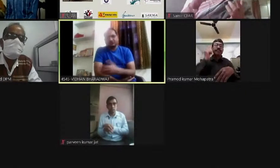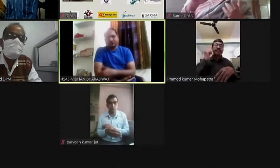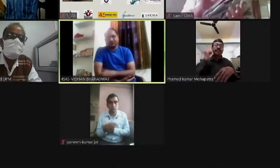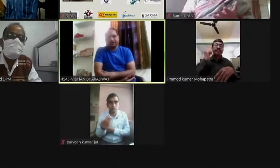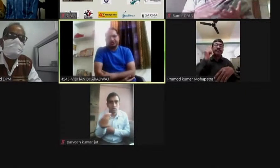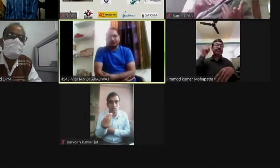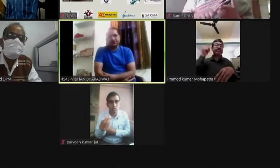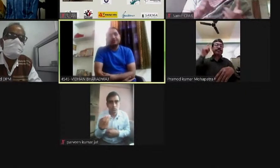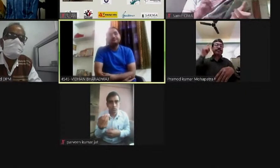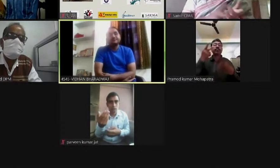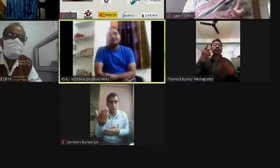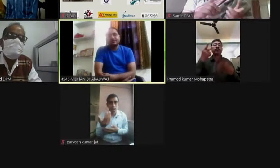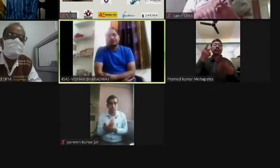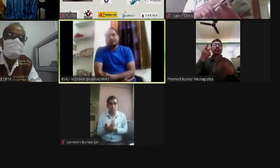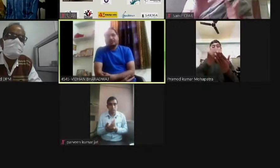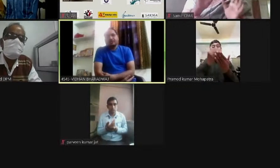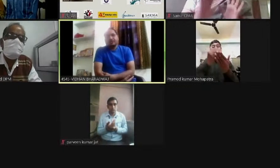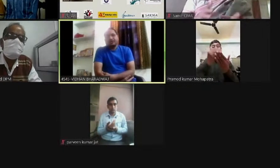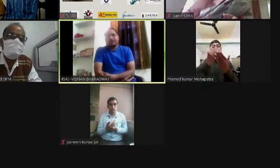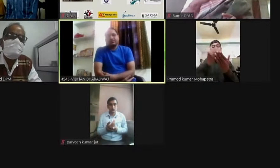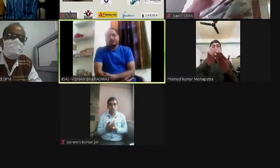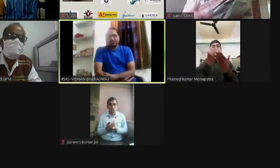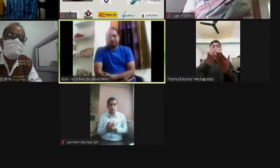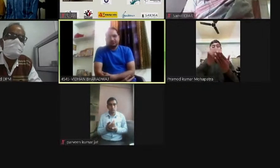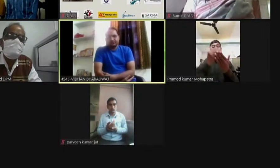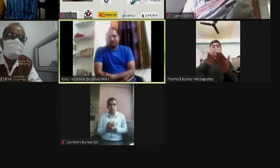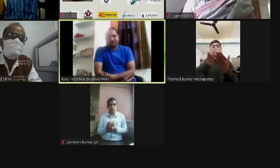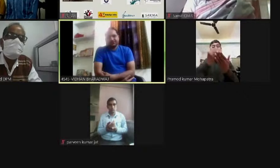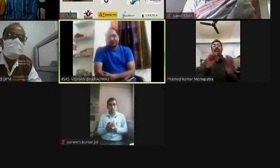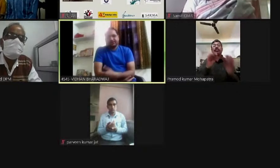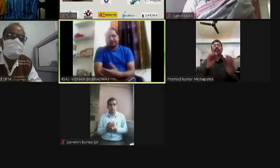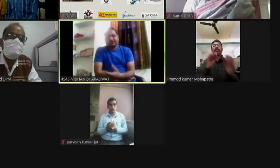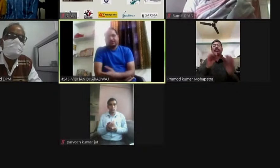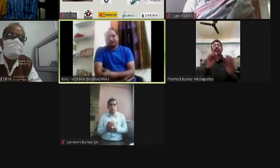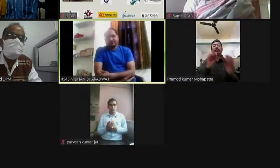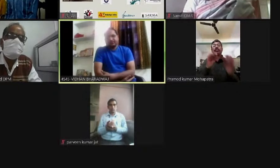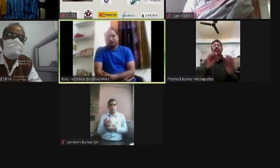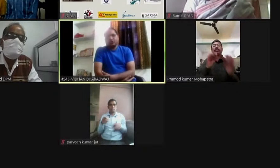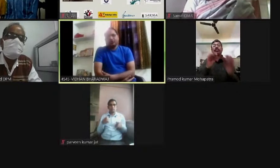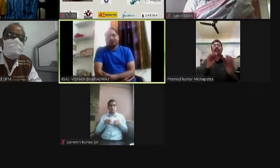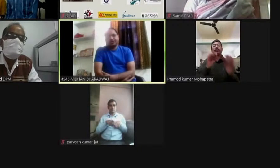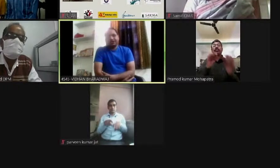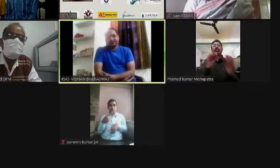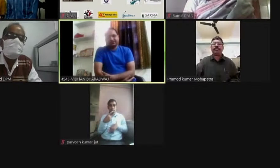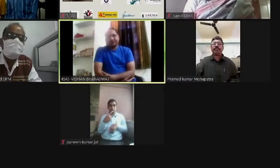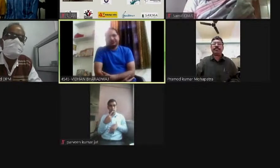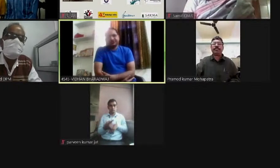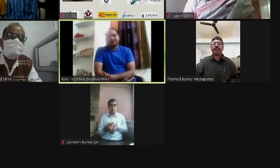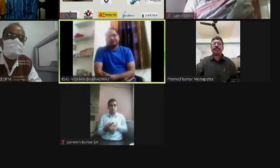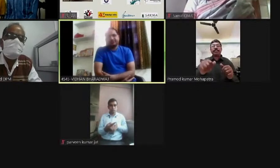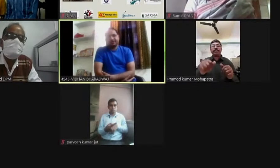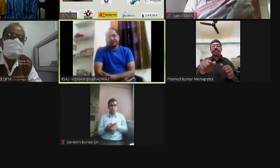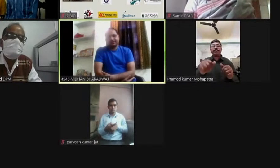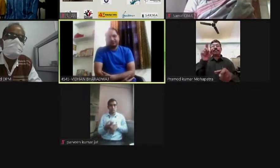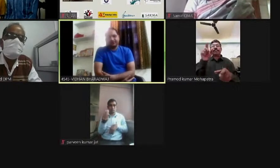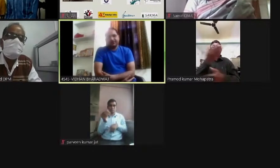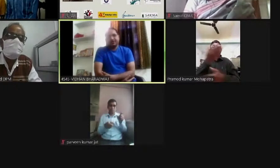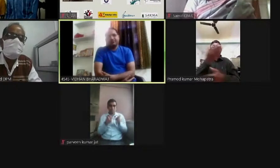highlight a bit about the kind of schemes that are available to people with disabilities.